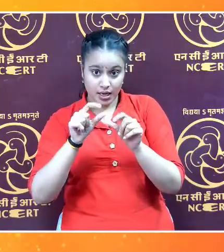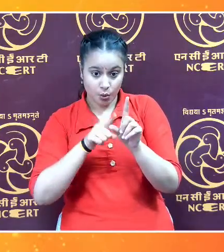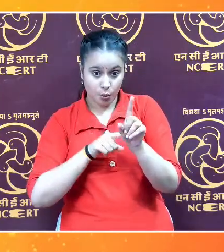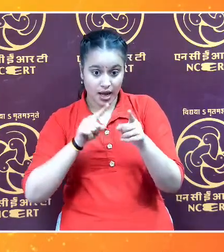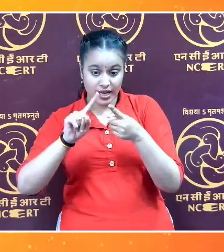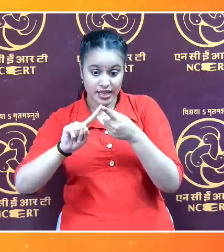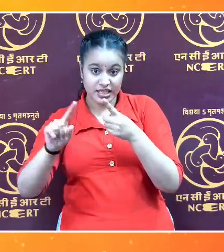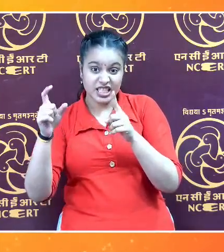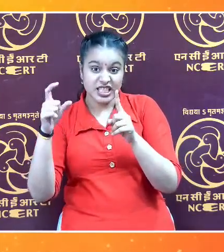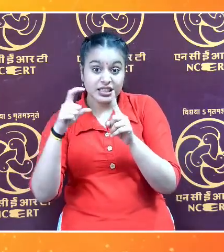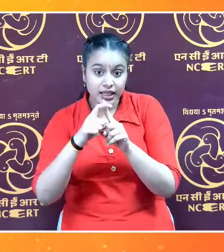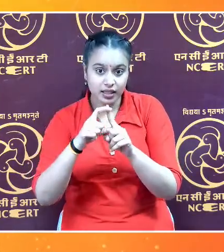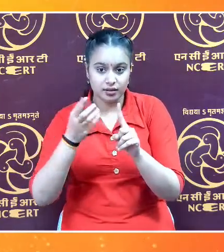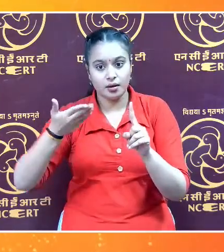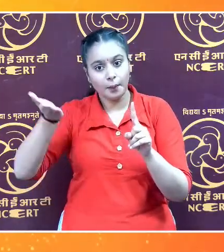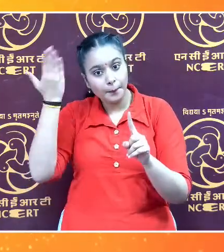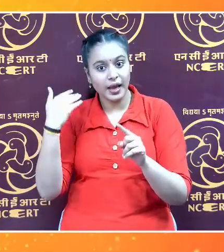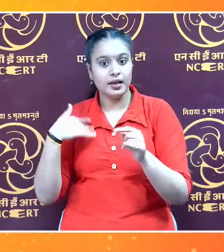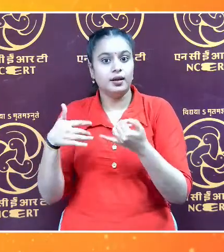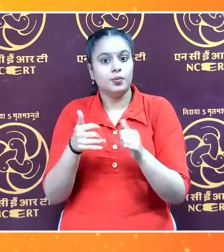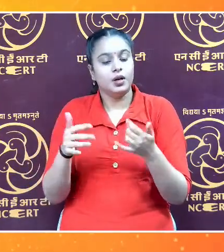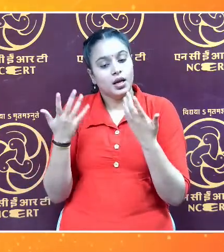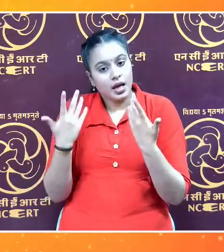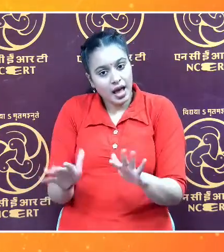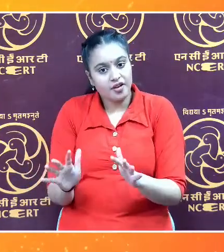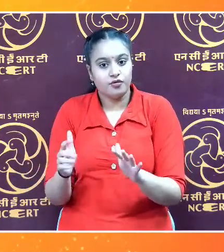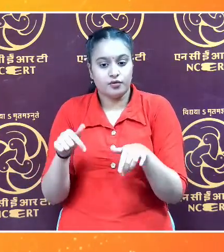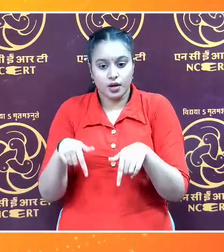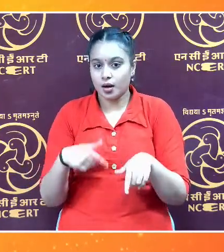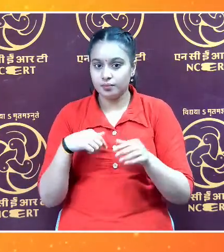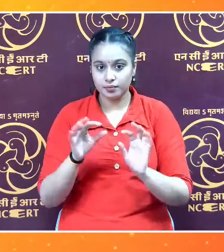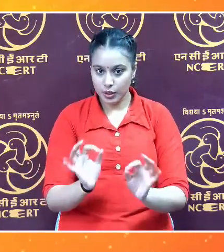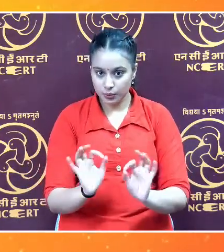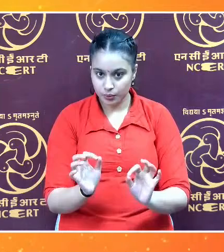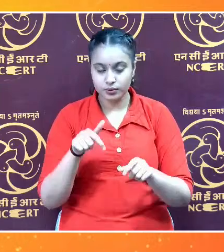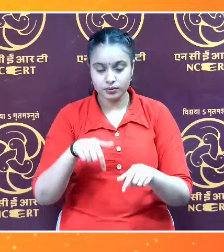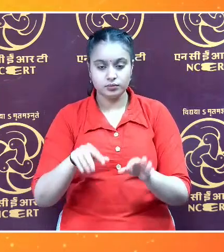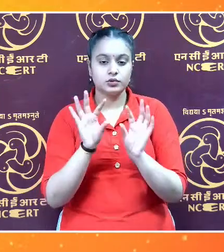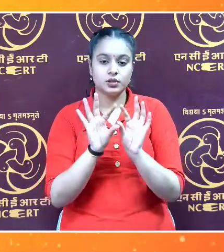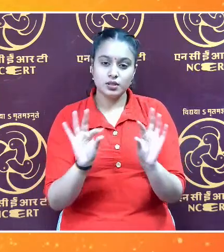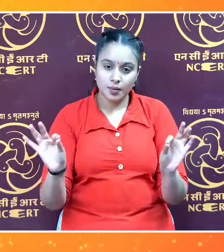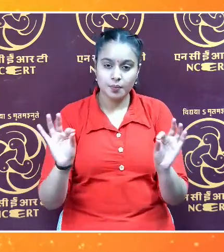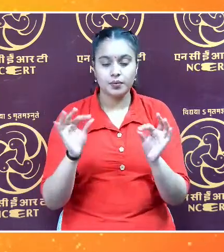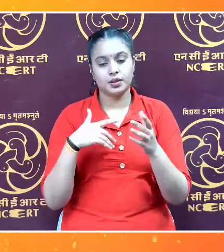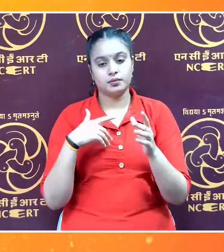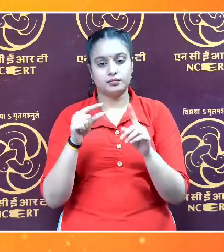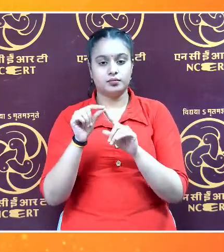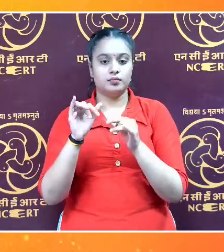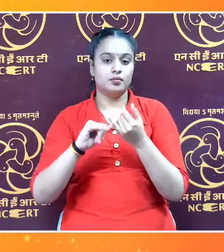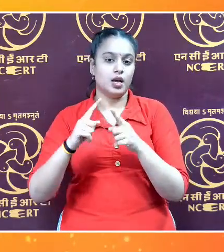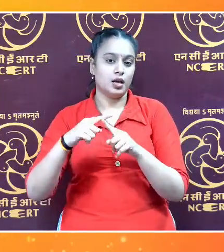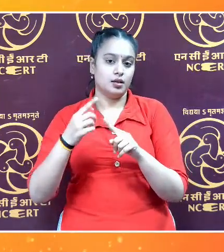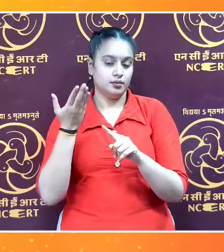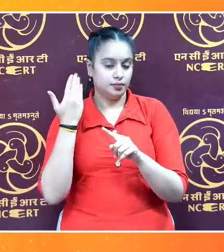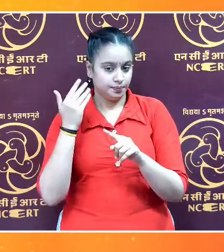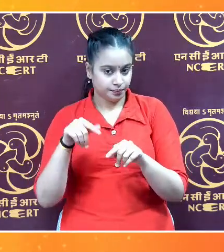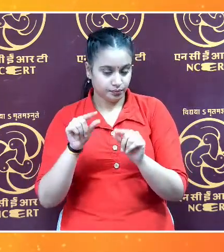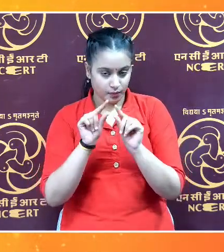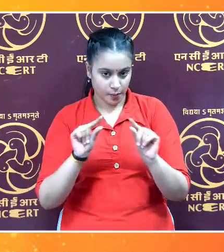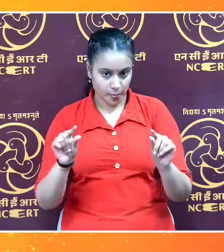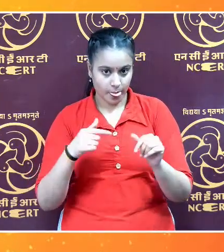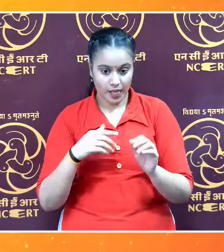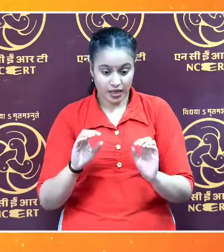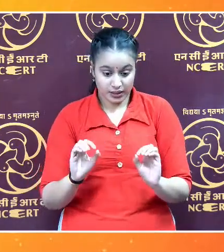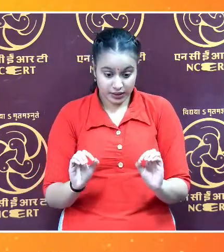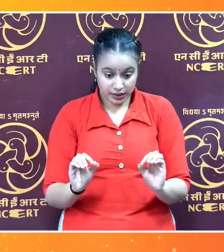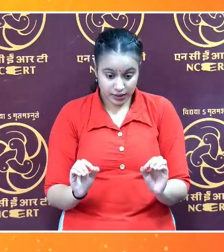taken happened, place in yes, the past. and it has finished also. Yeah. So that shows the simple past tense. Okay. So there, like we started something